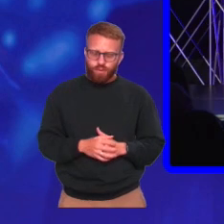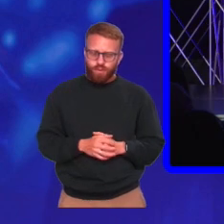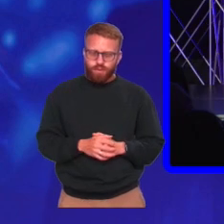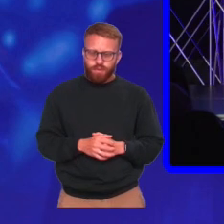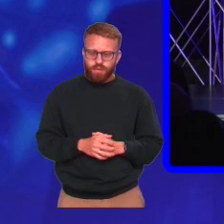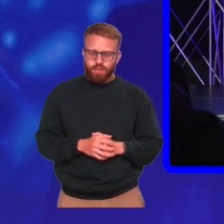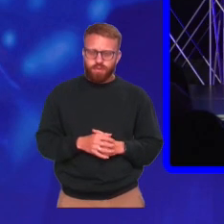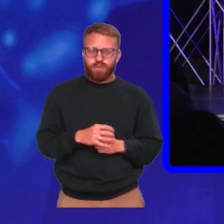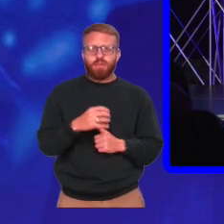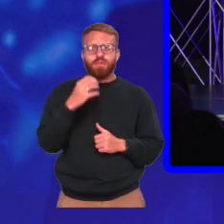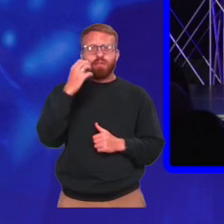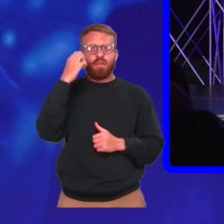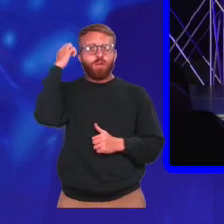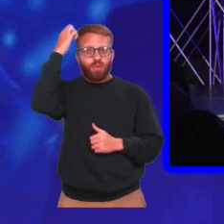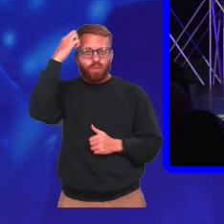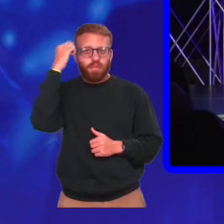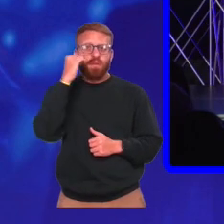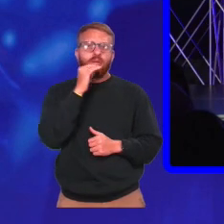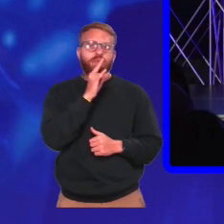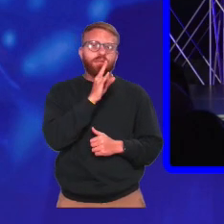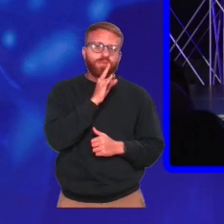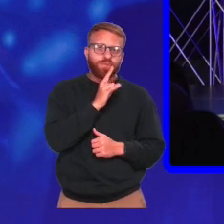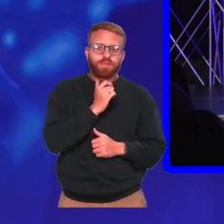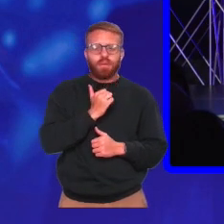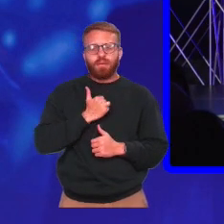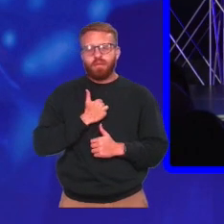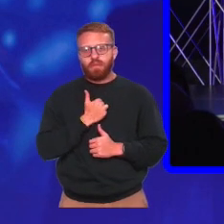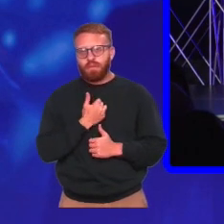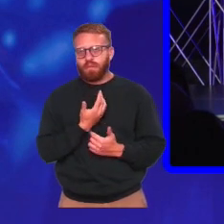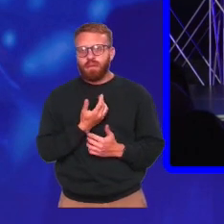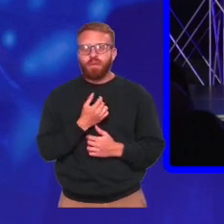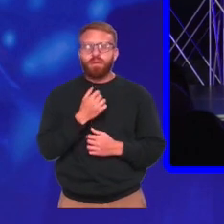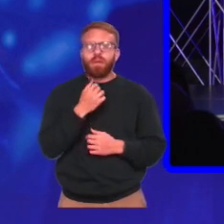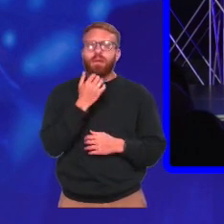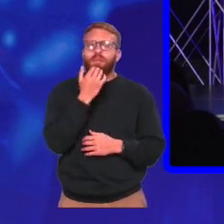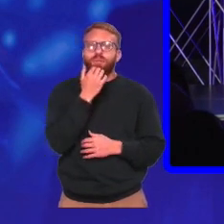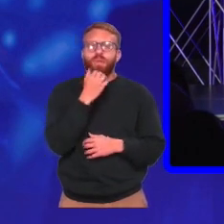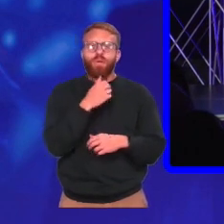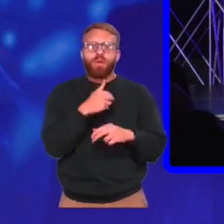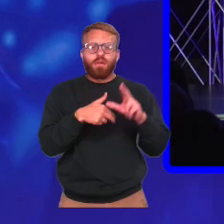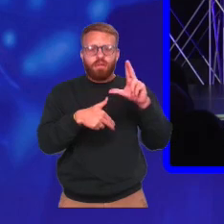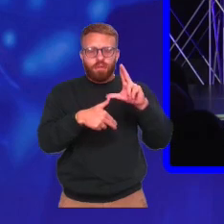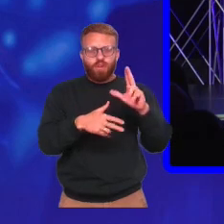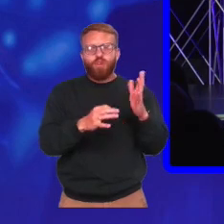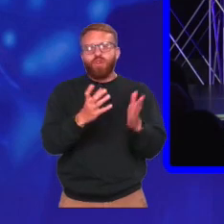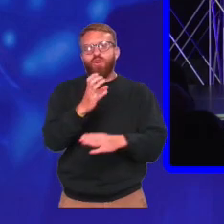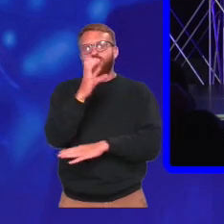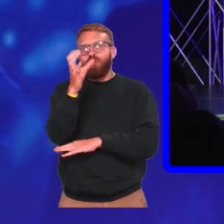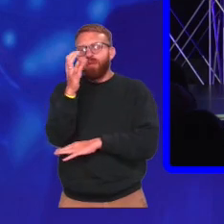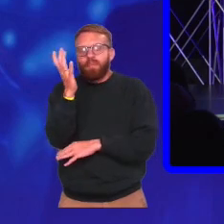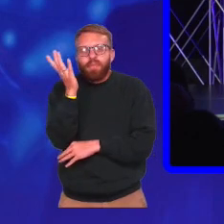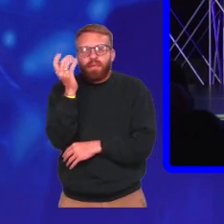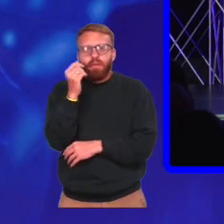How can someone from Colombia or Latin America access those job offers?